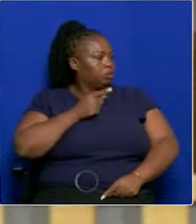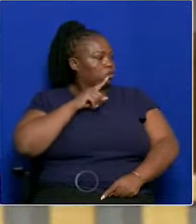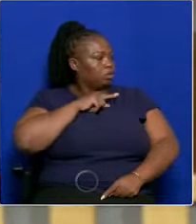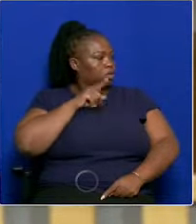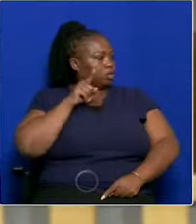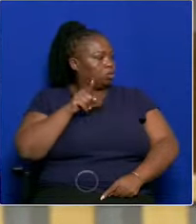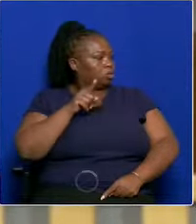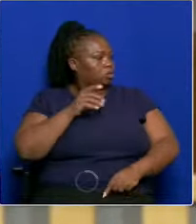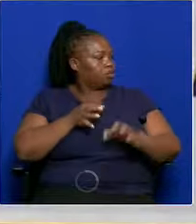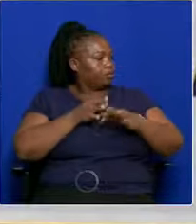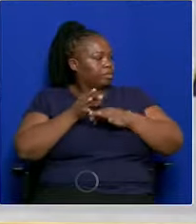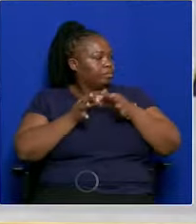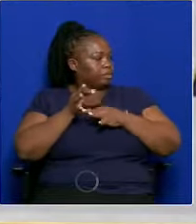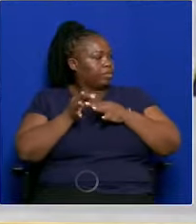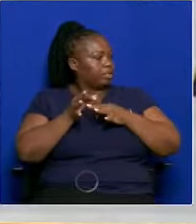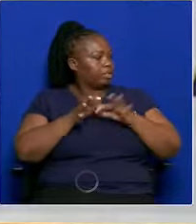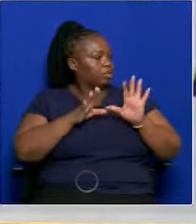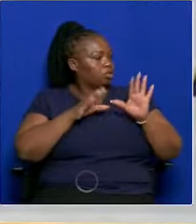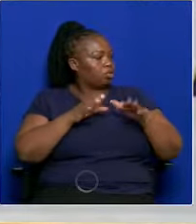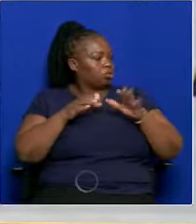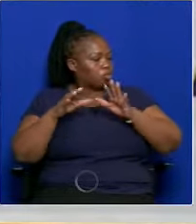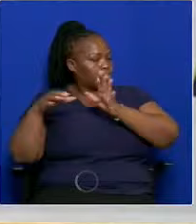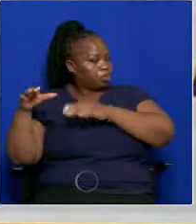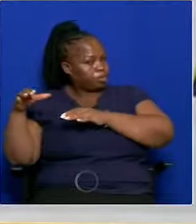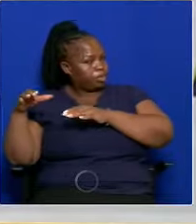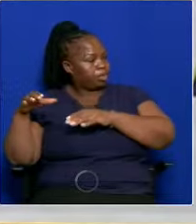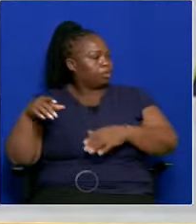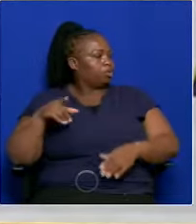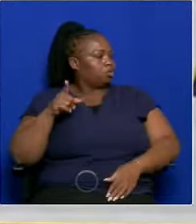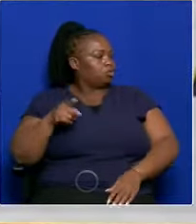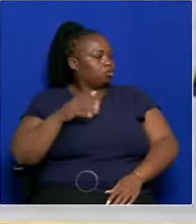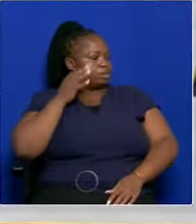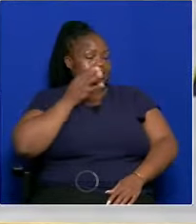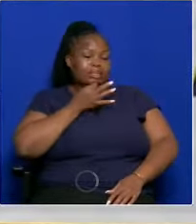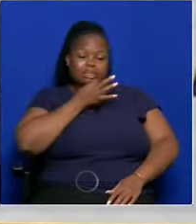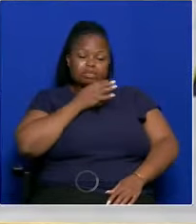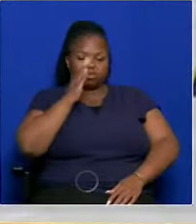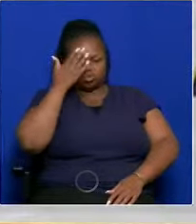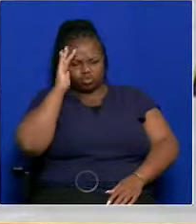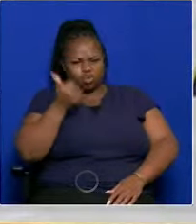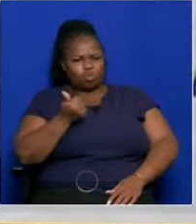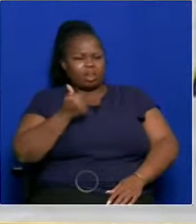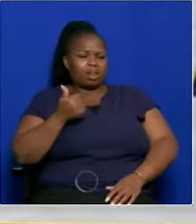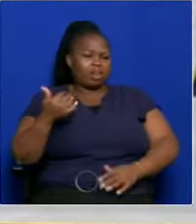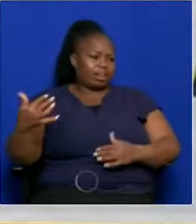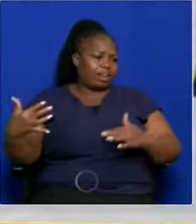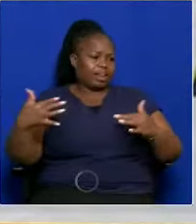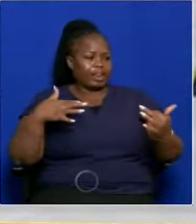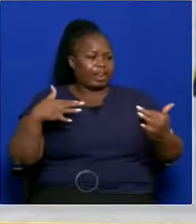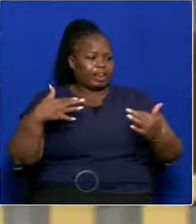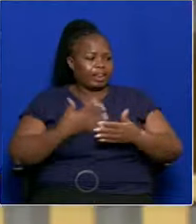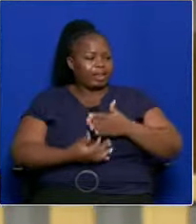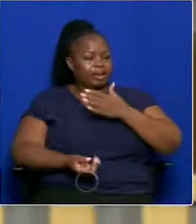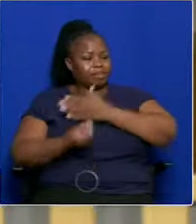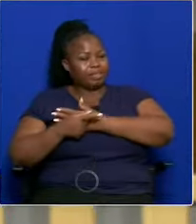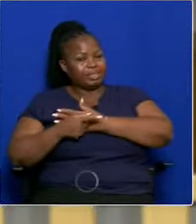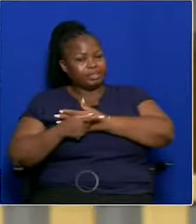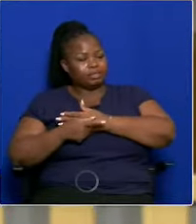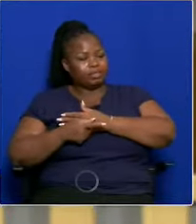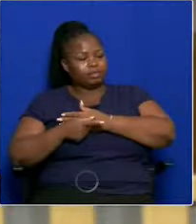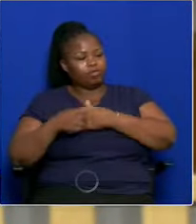groupings, you have said you were aware of tensions amongst the